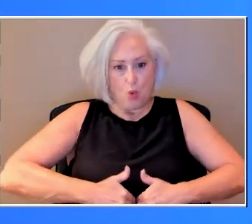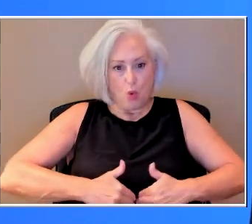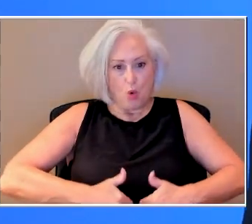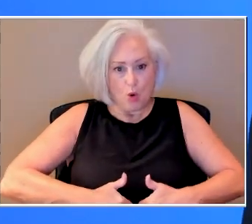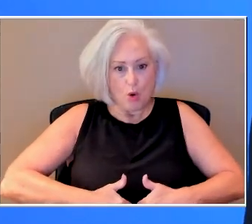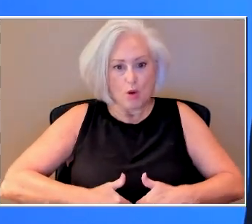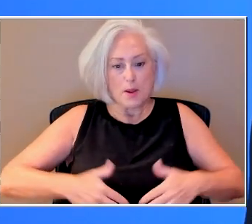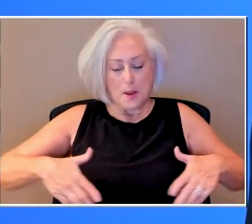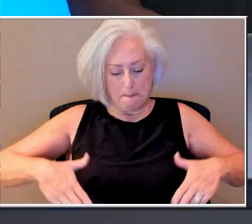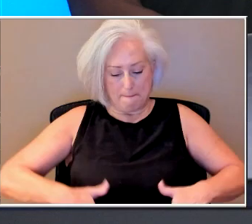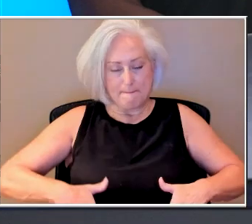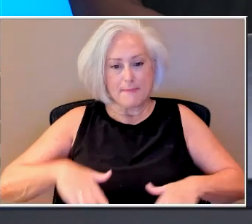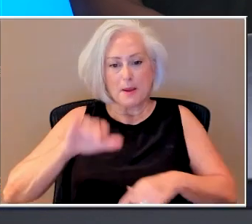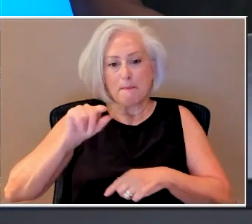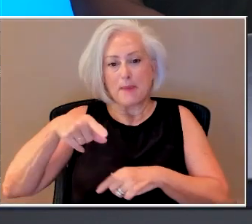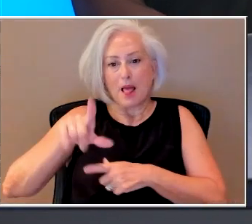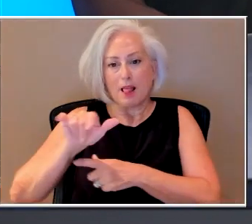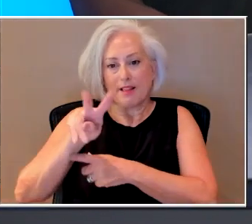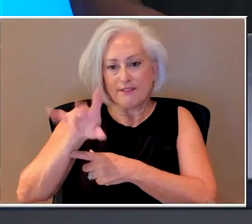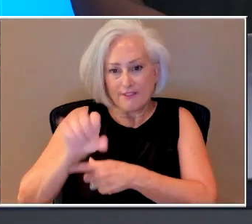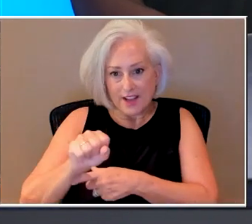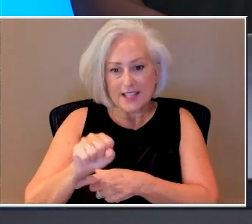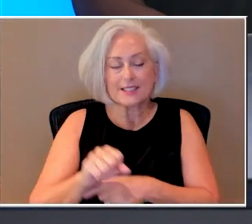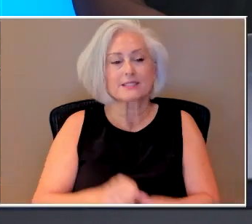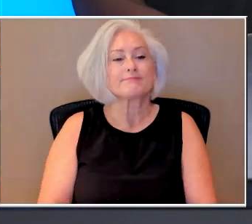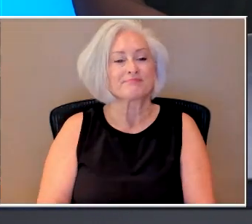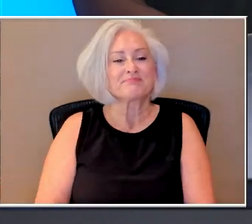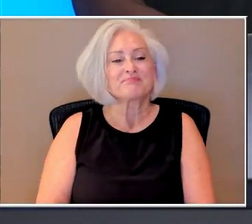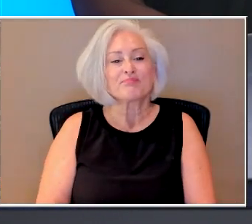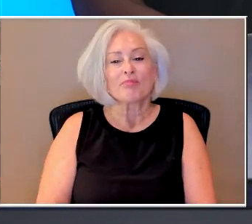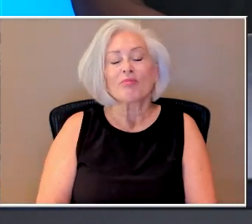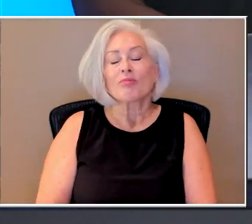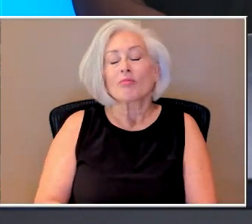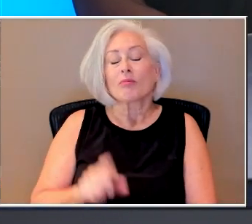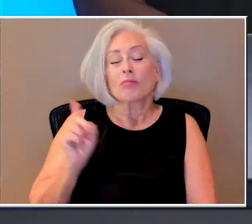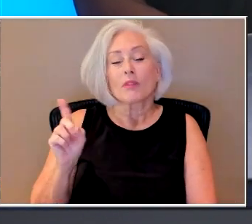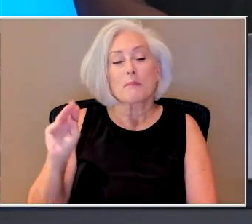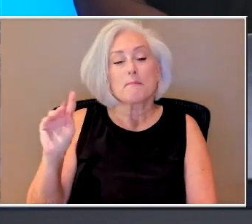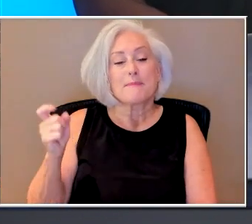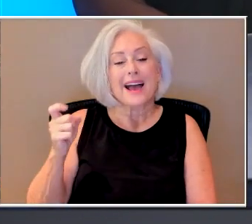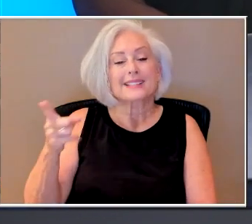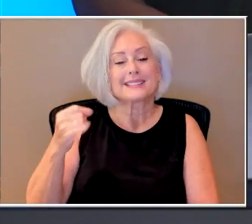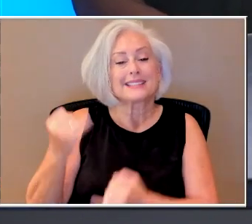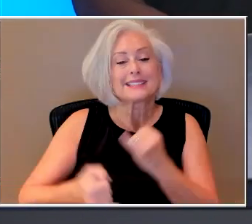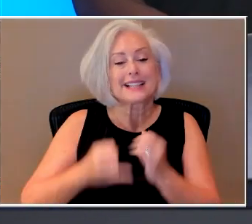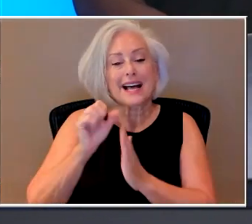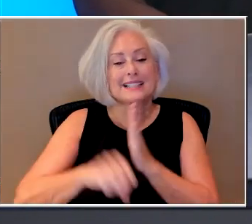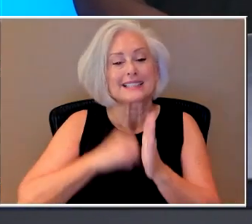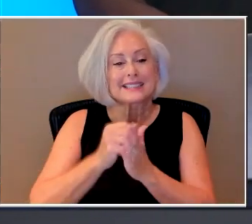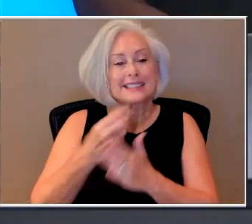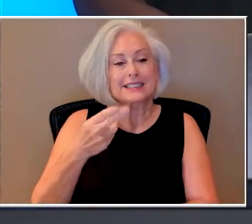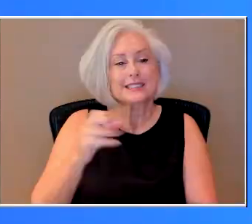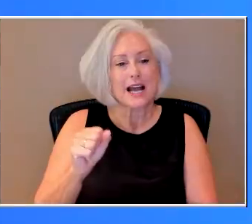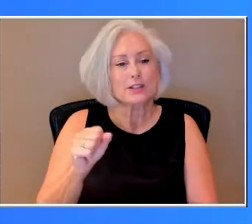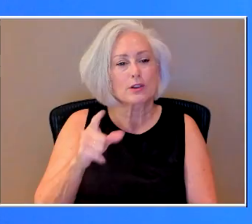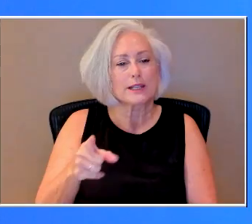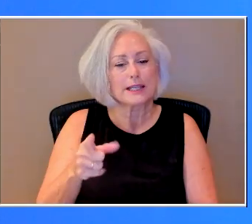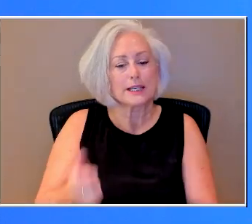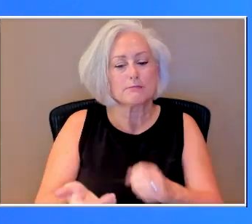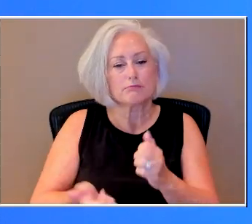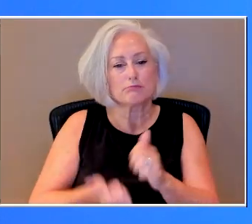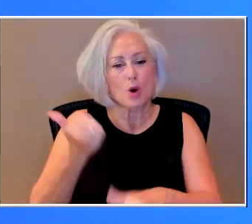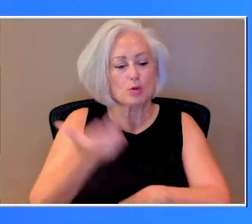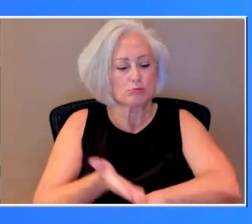and then strength training. This is Max's last season at high school. Where has he made the biggest gains this past summer? Biggest gains